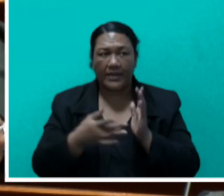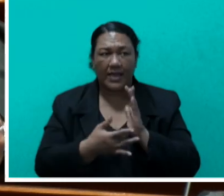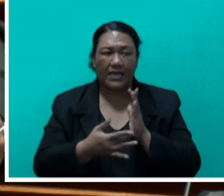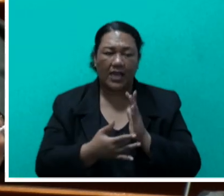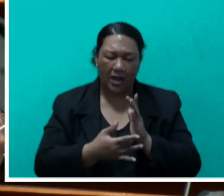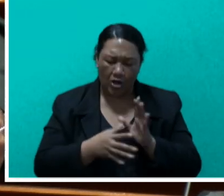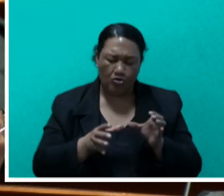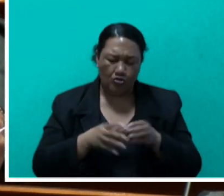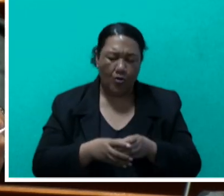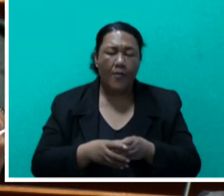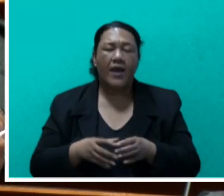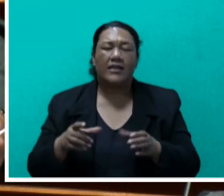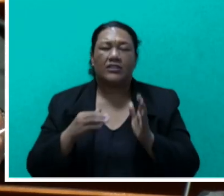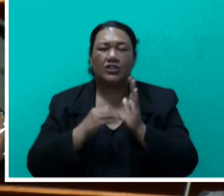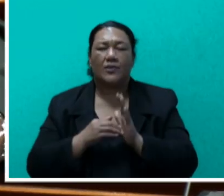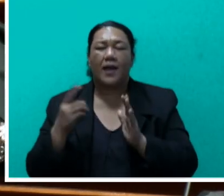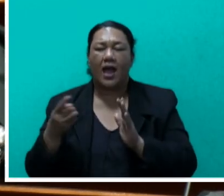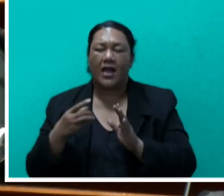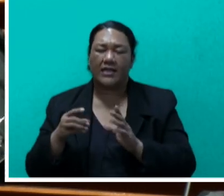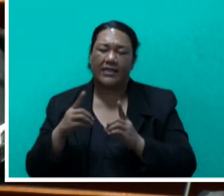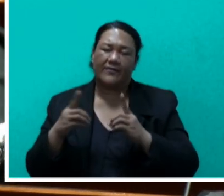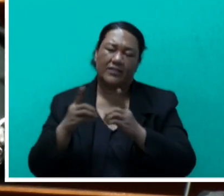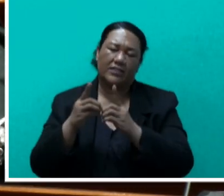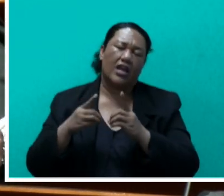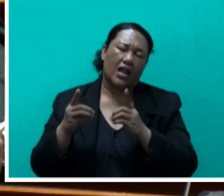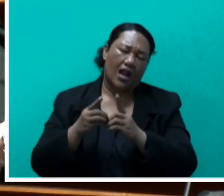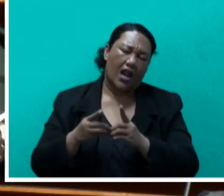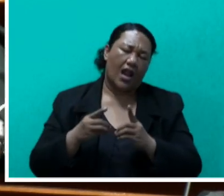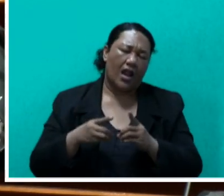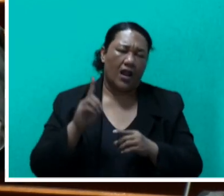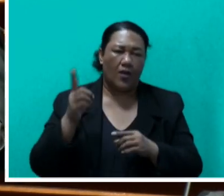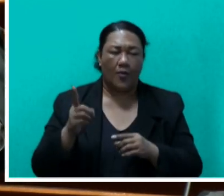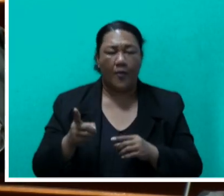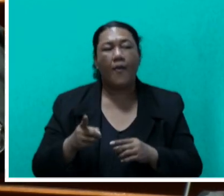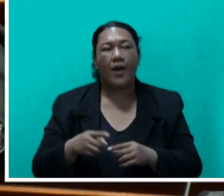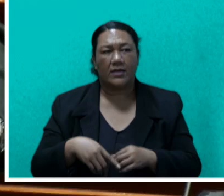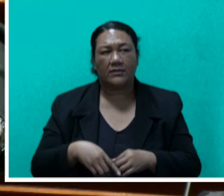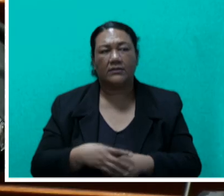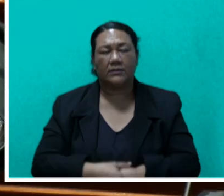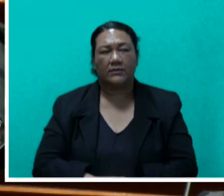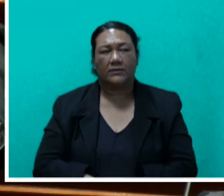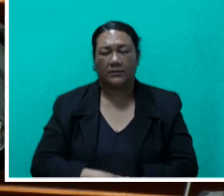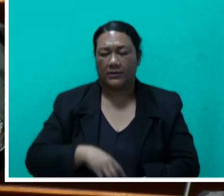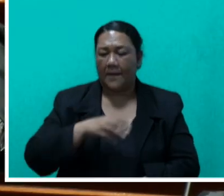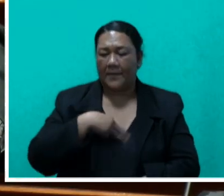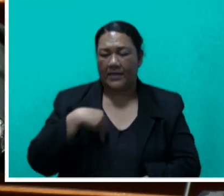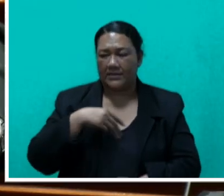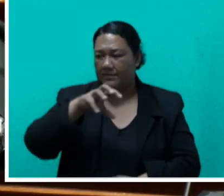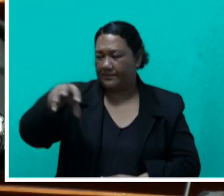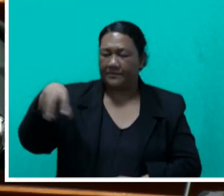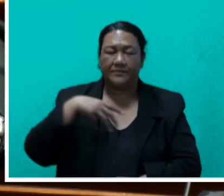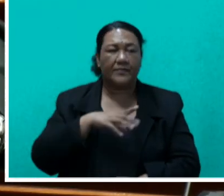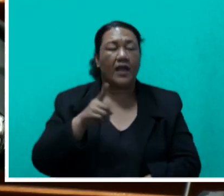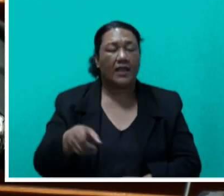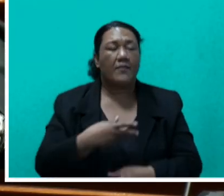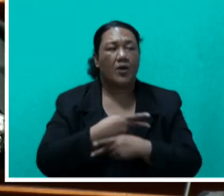Commissioners. This technical working group is expected to closely monitor our rural communities' production and farming plan